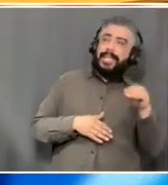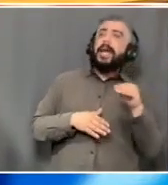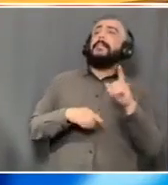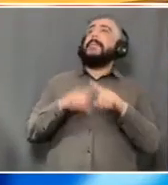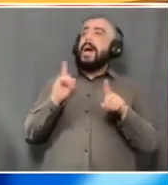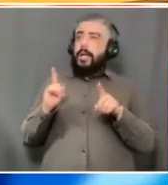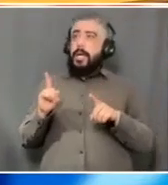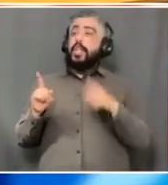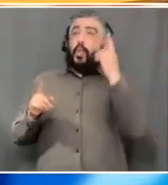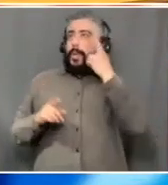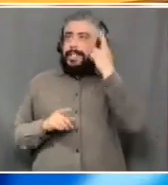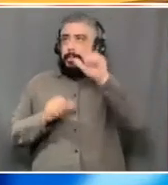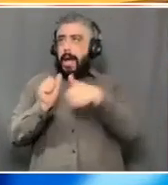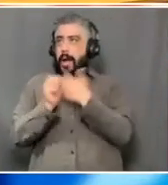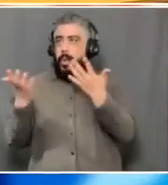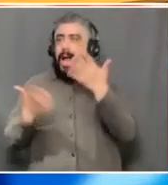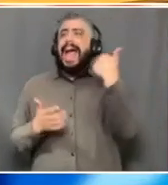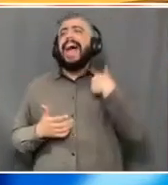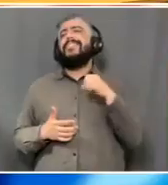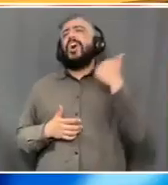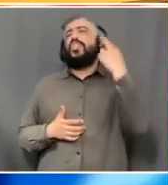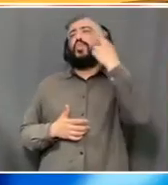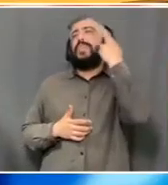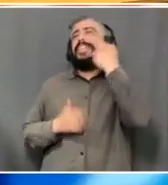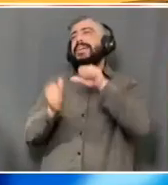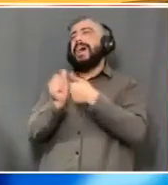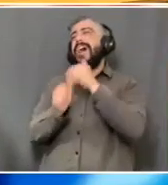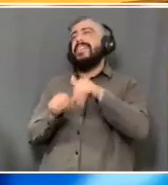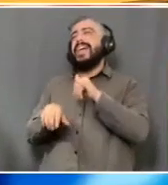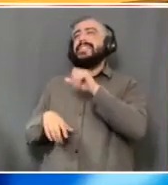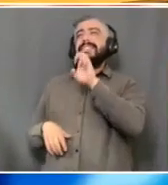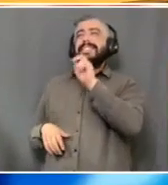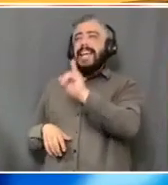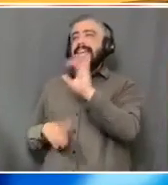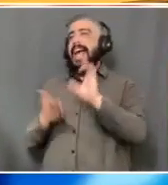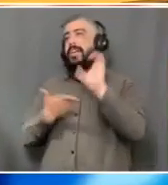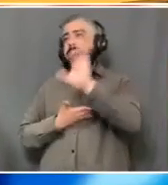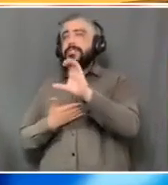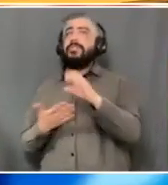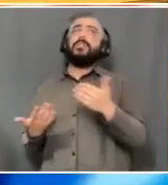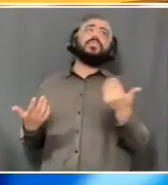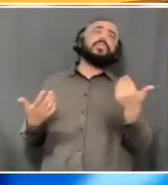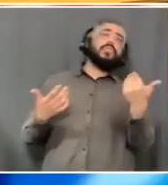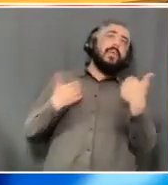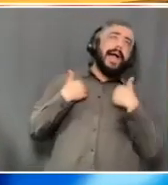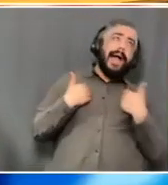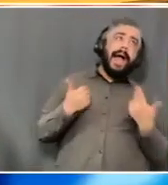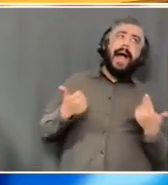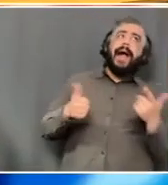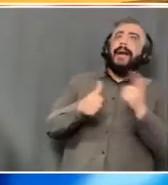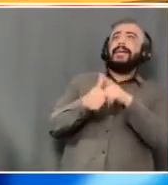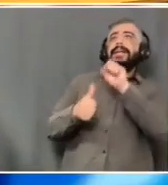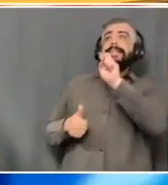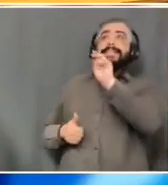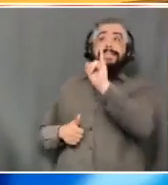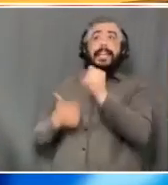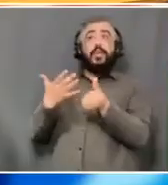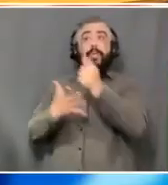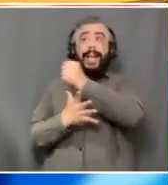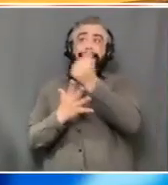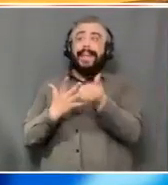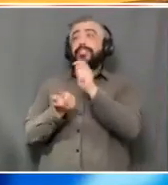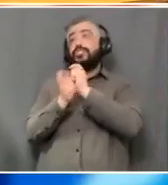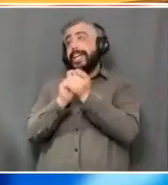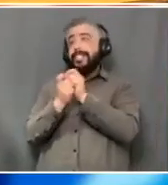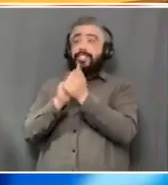are because there are other factors that go into that SENI allocation. So there's the SENI ranking, which does change from year to year.